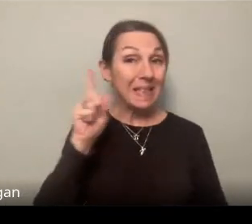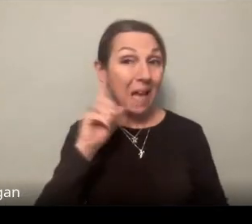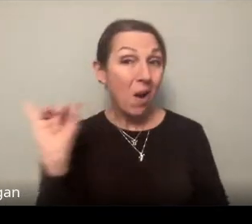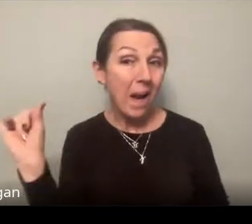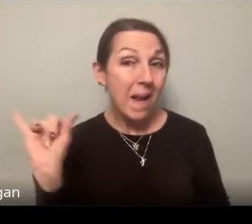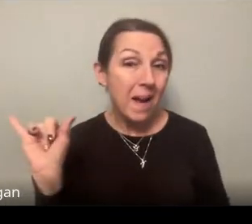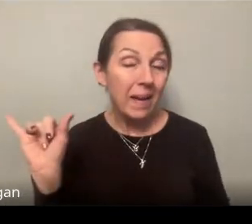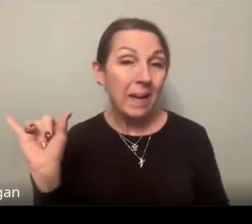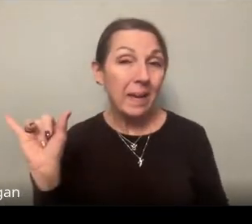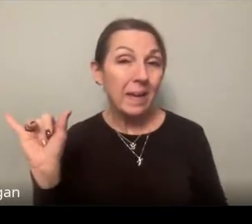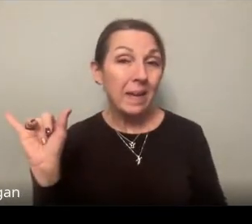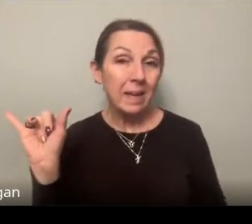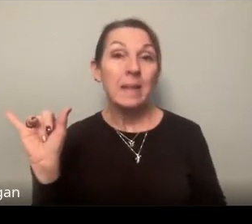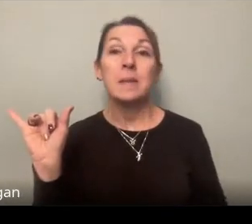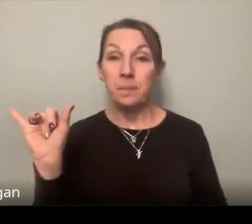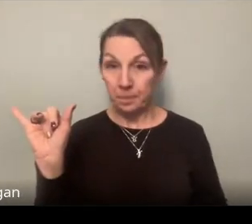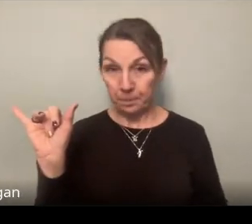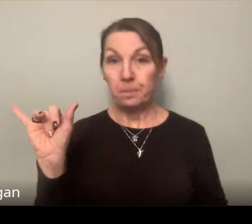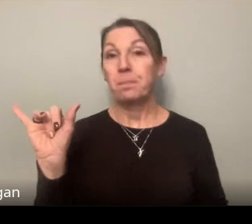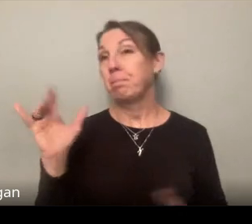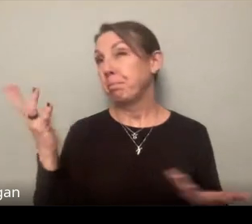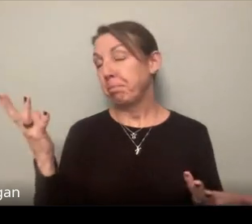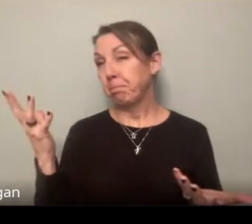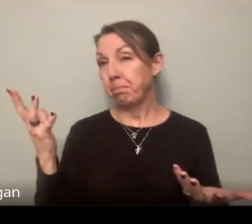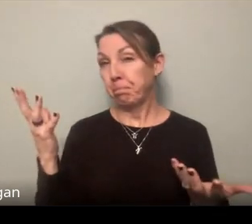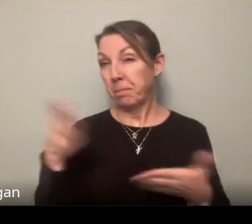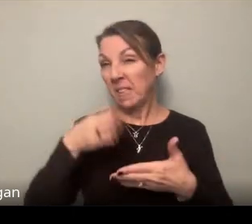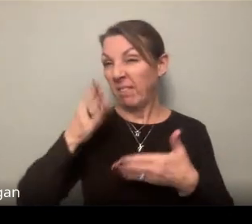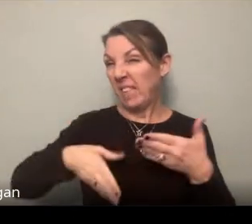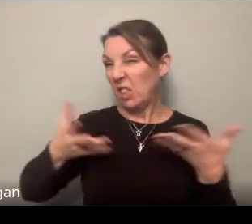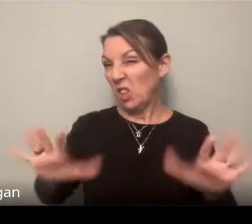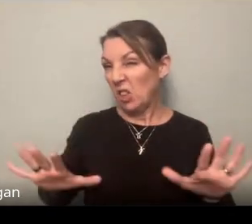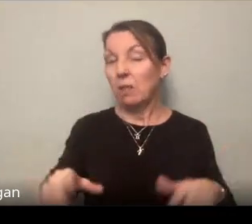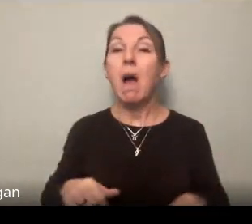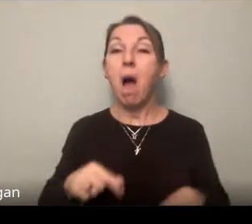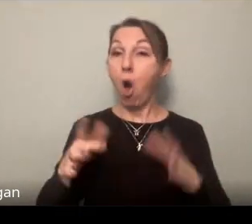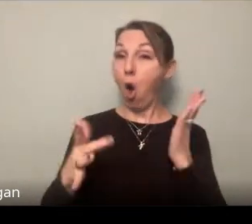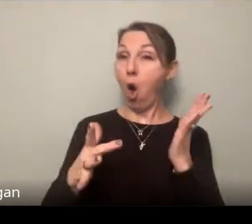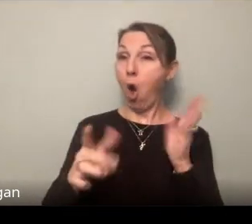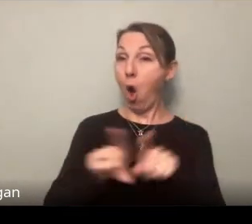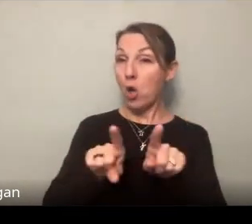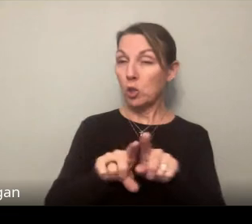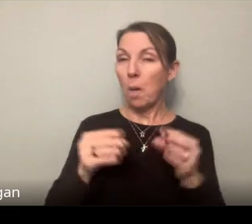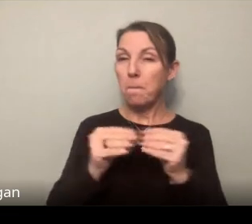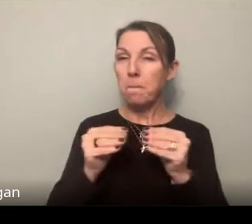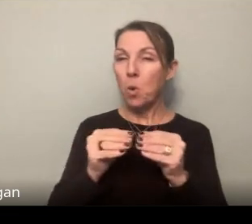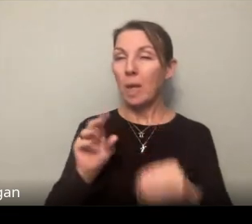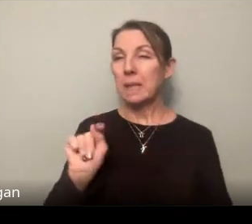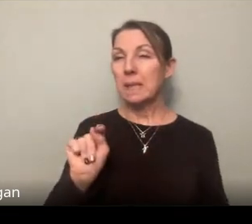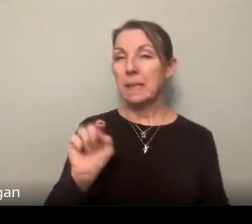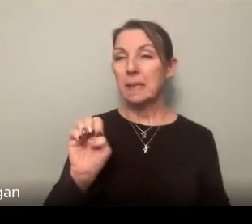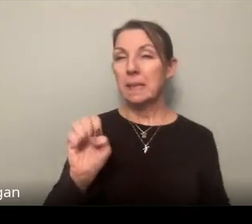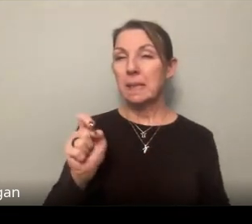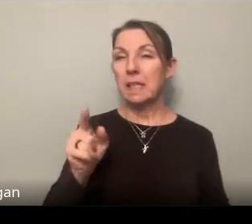like it's at the finishing point? And I'm also a texture person too. So I'll feel it